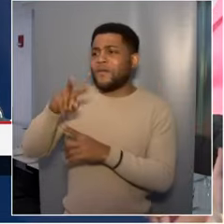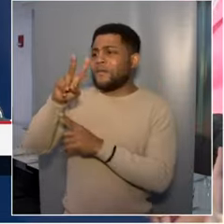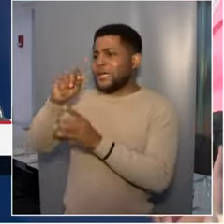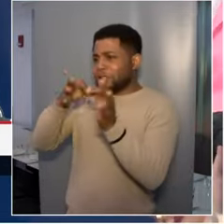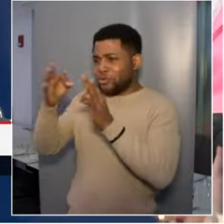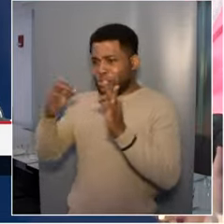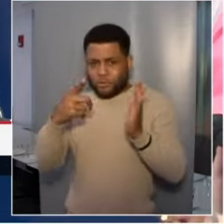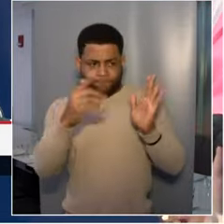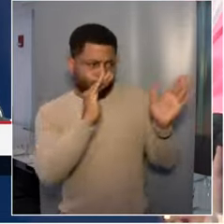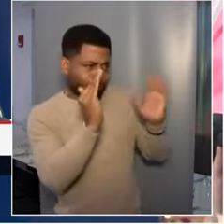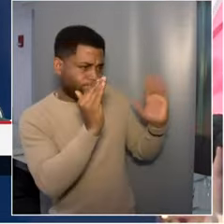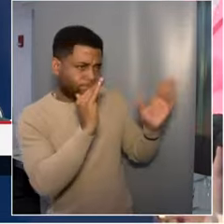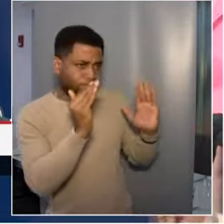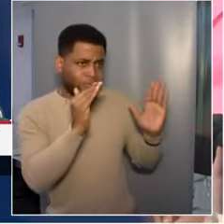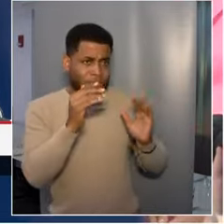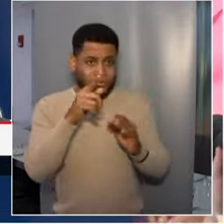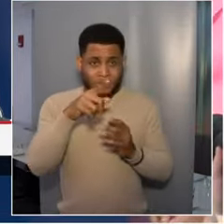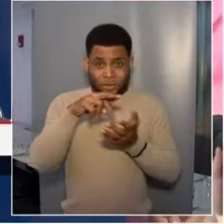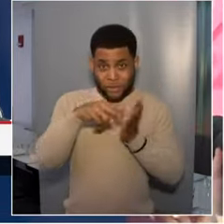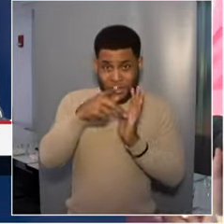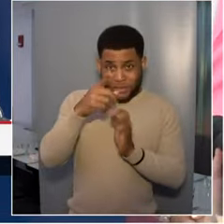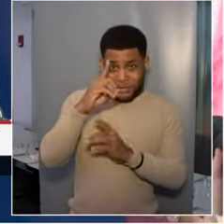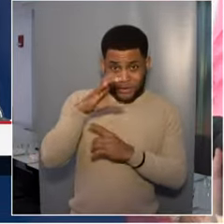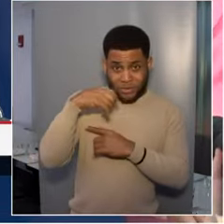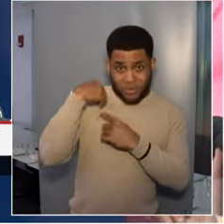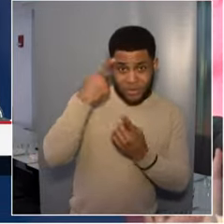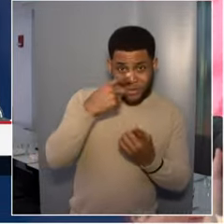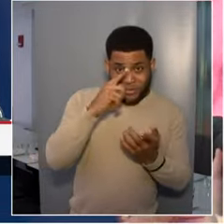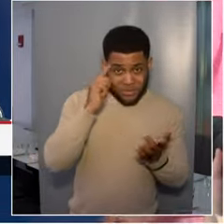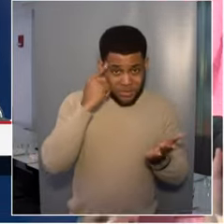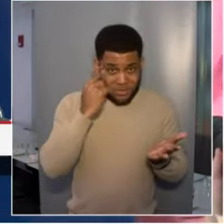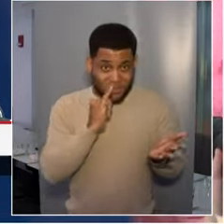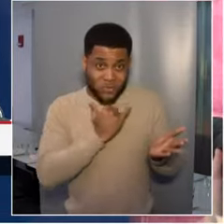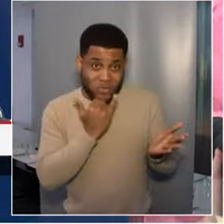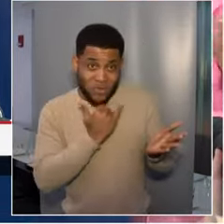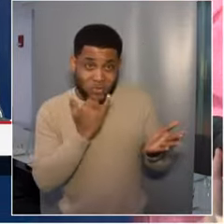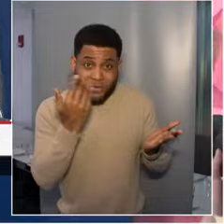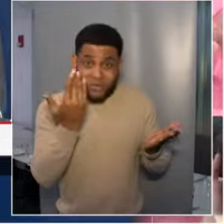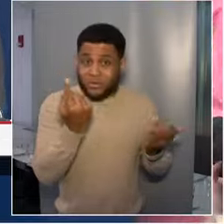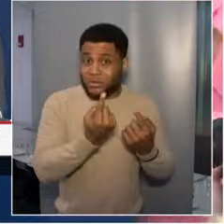outcomes. And the outcome is exactly the right one.